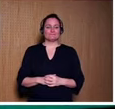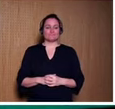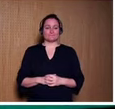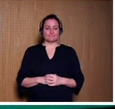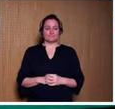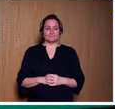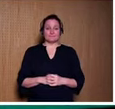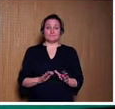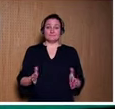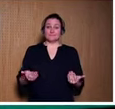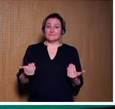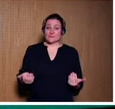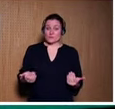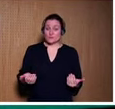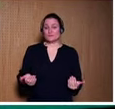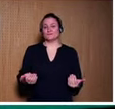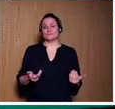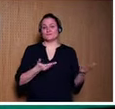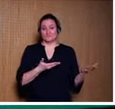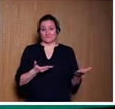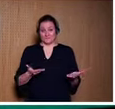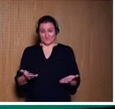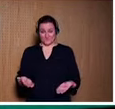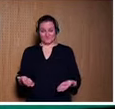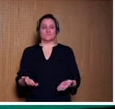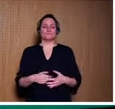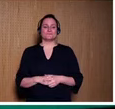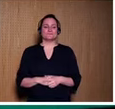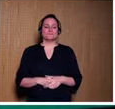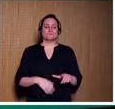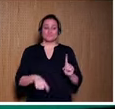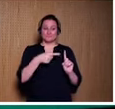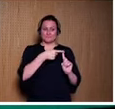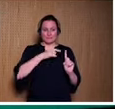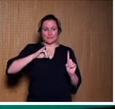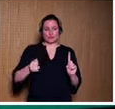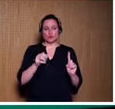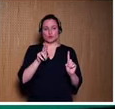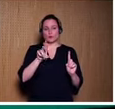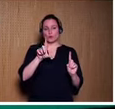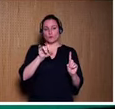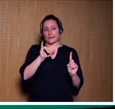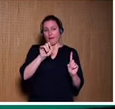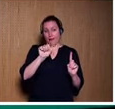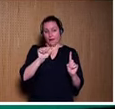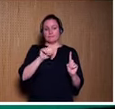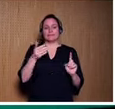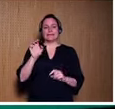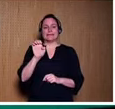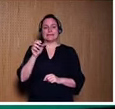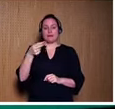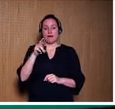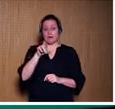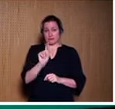I have the honor to introduce another distinguished speaker, Julia Hird. Julia is the executive